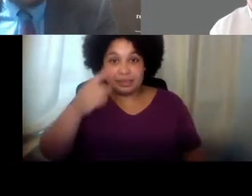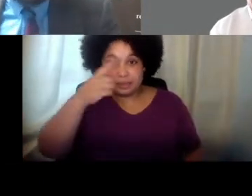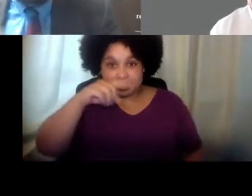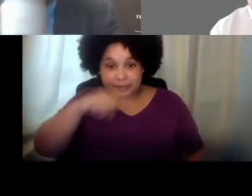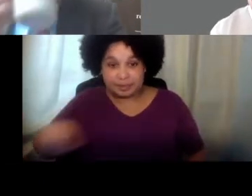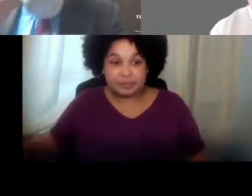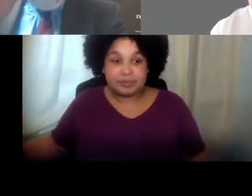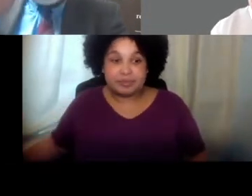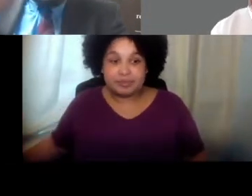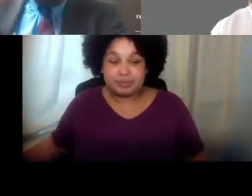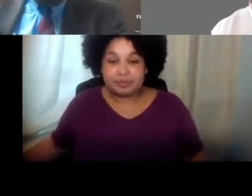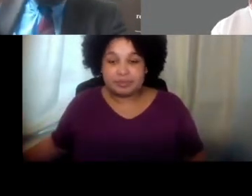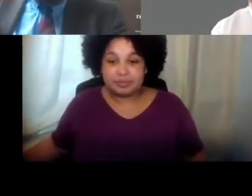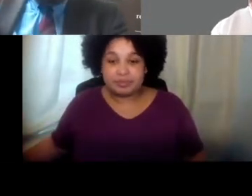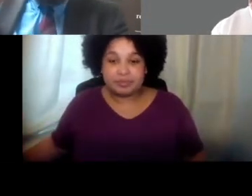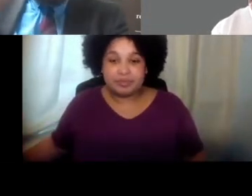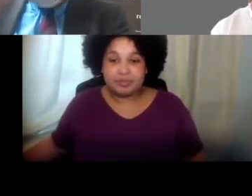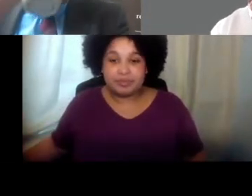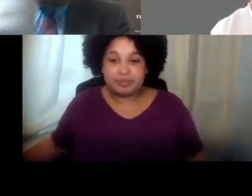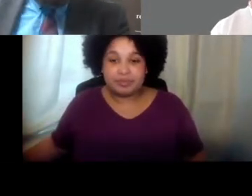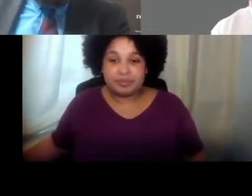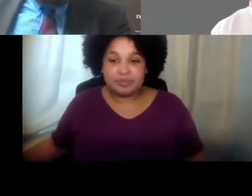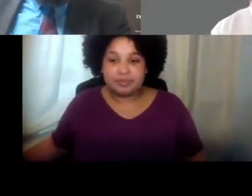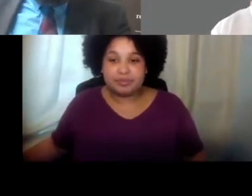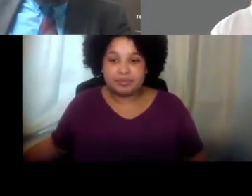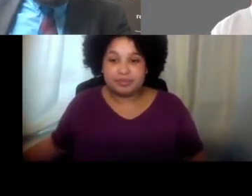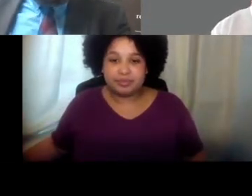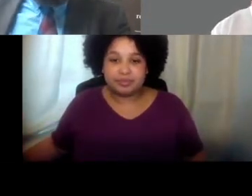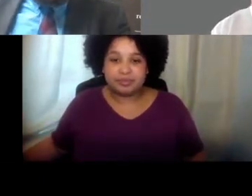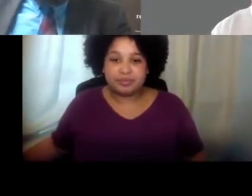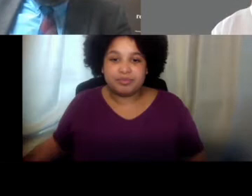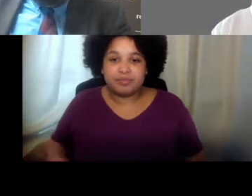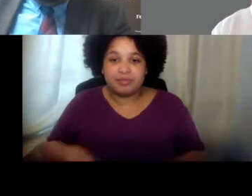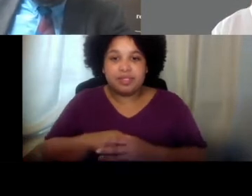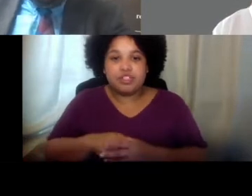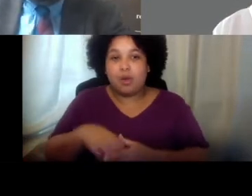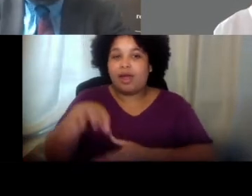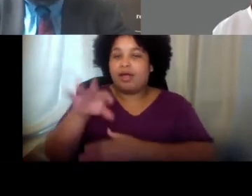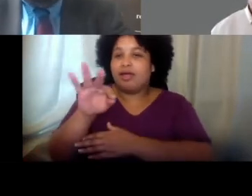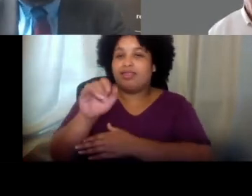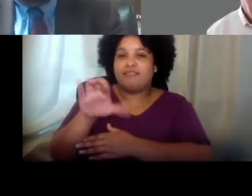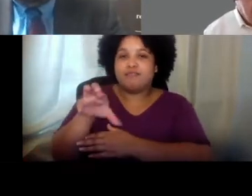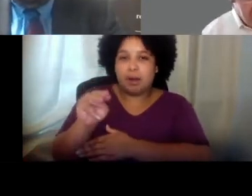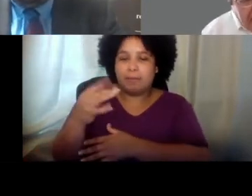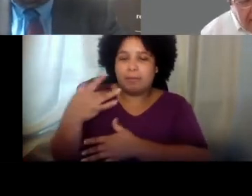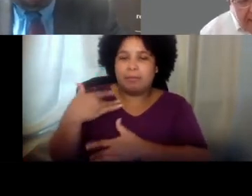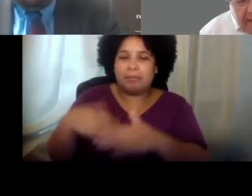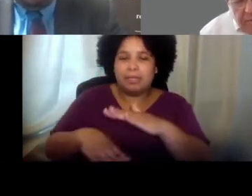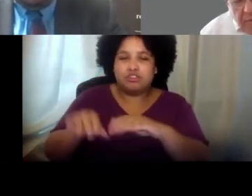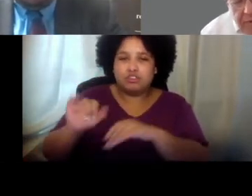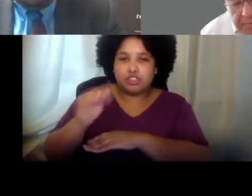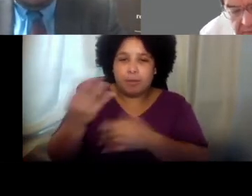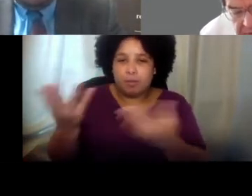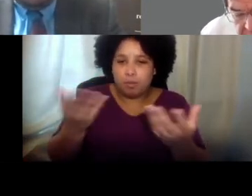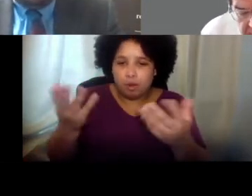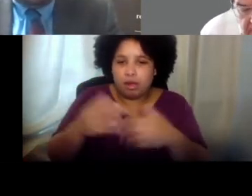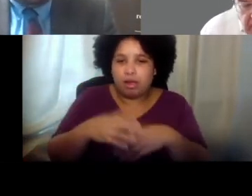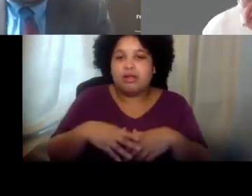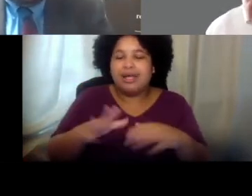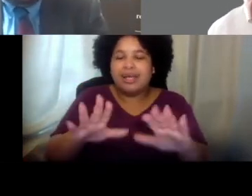What I try to do at the firm is my basic job is this, and I know everybody talks about the ADA, one of the